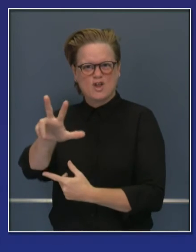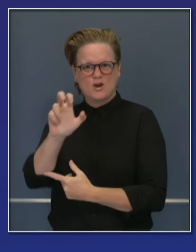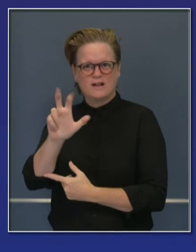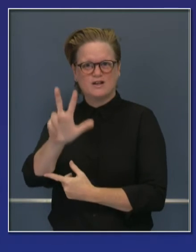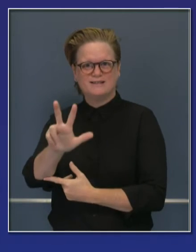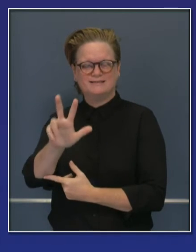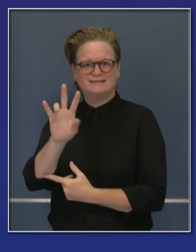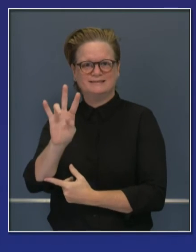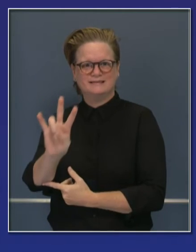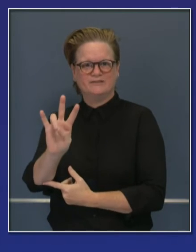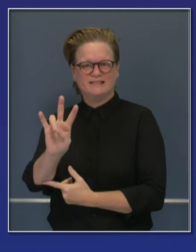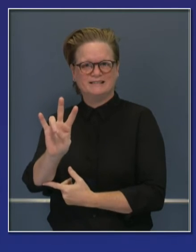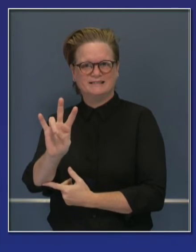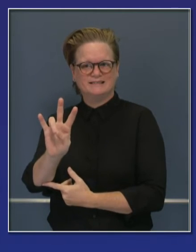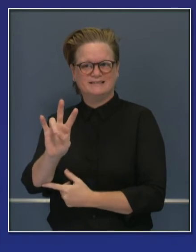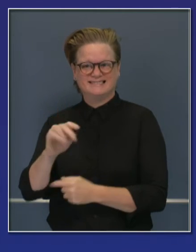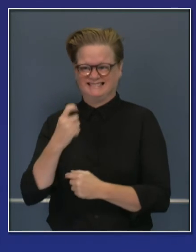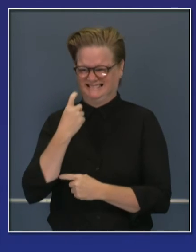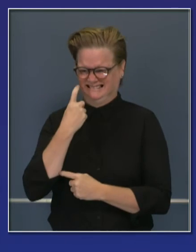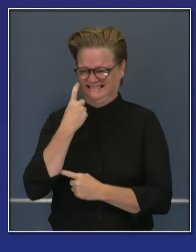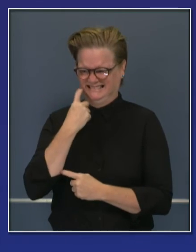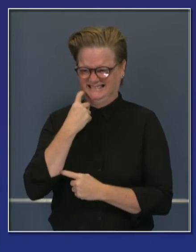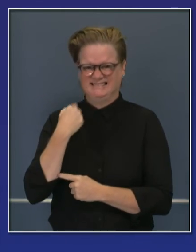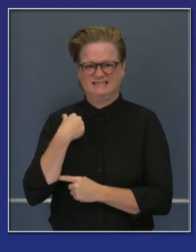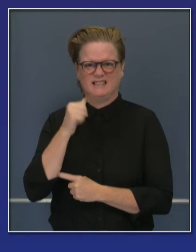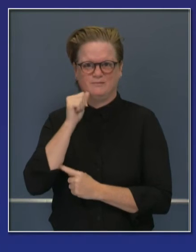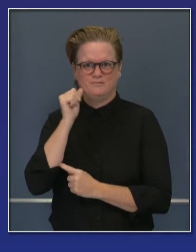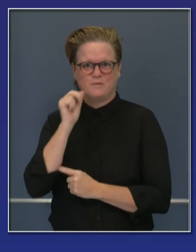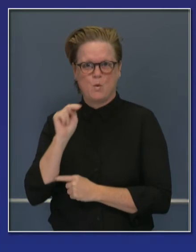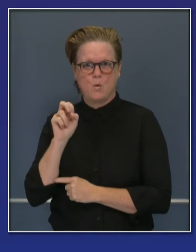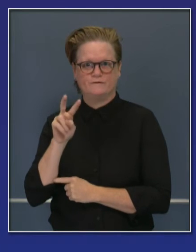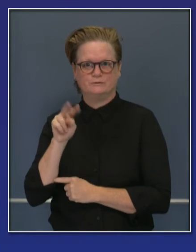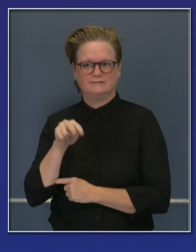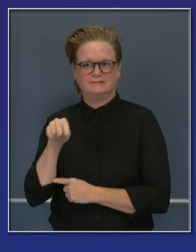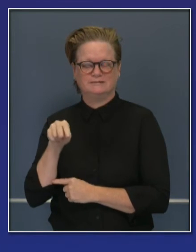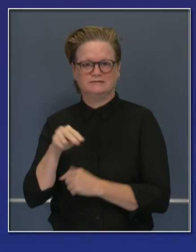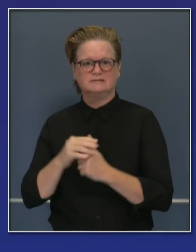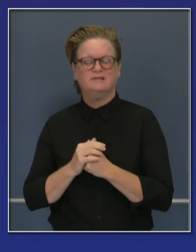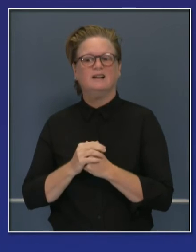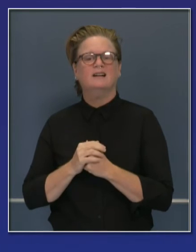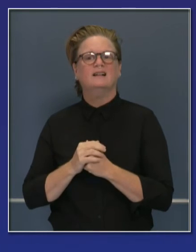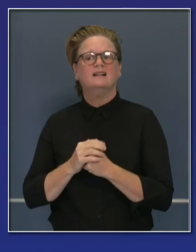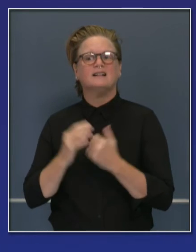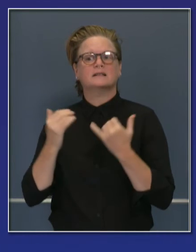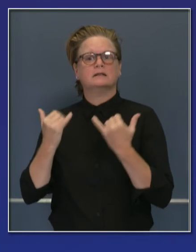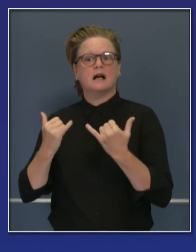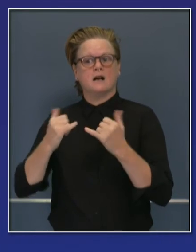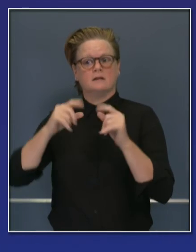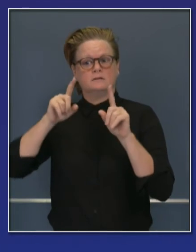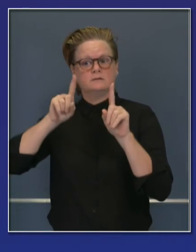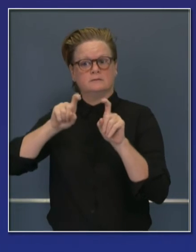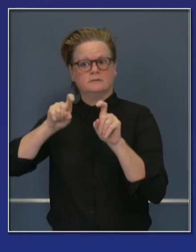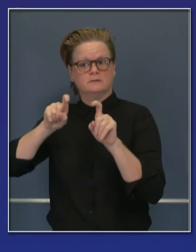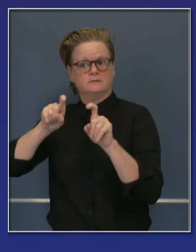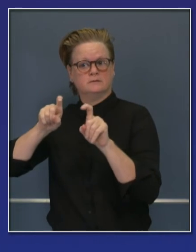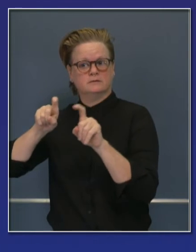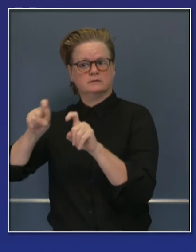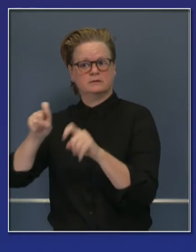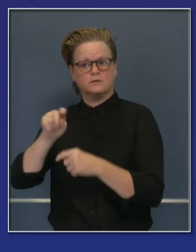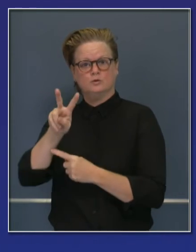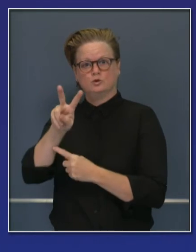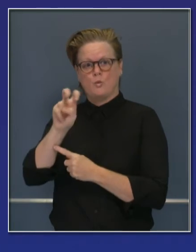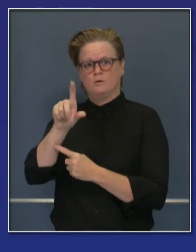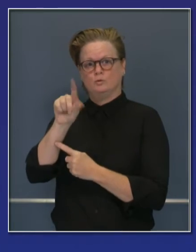8,337 cases in our latest report. This is on a basis of 220 plus thousand tests that were conducted. Just